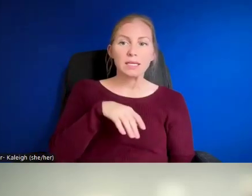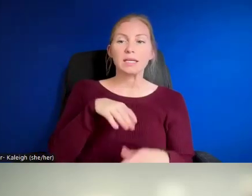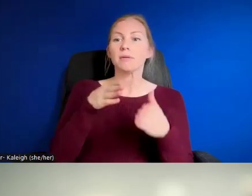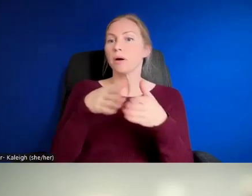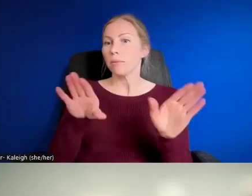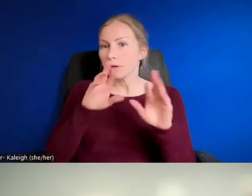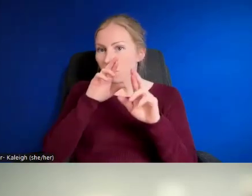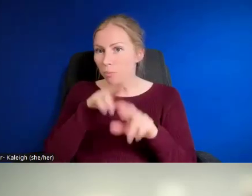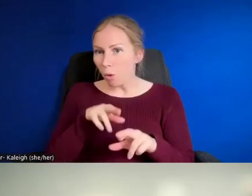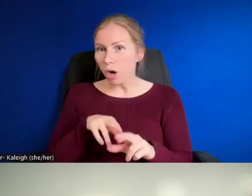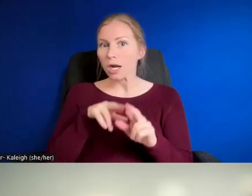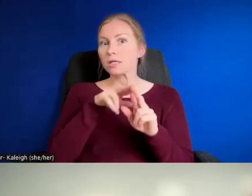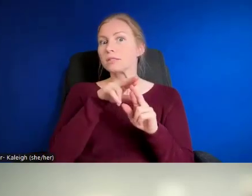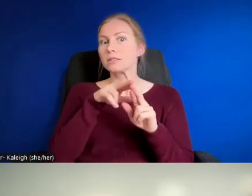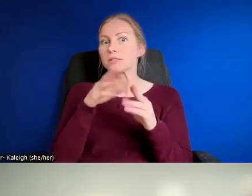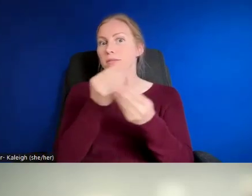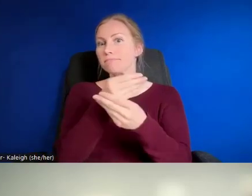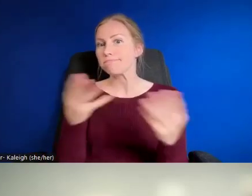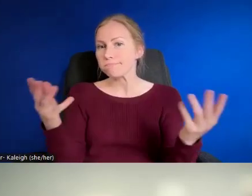Hospital,